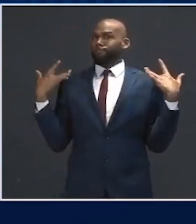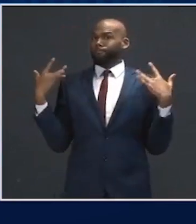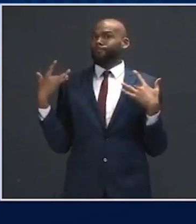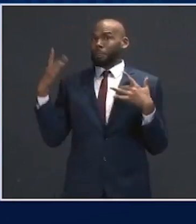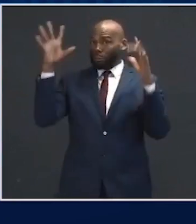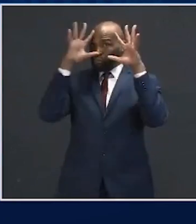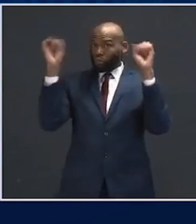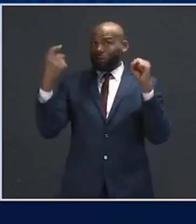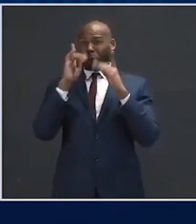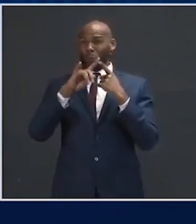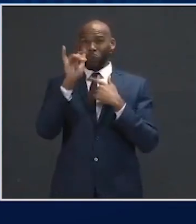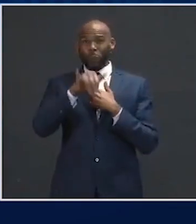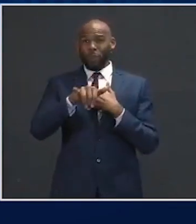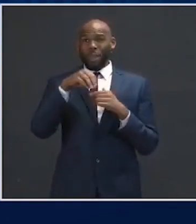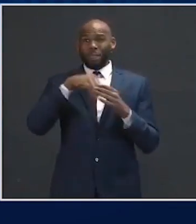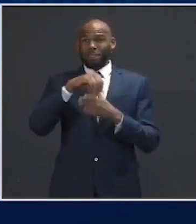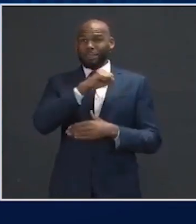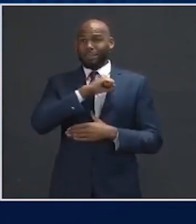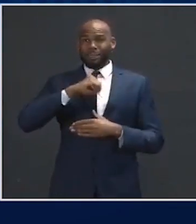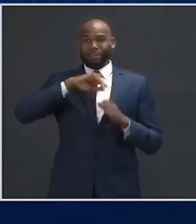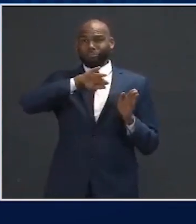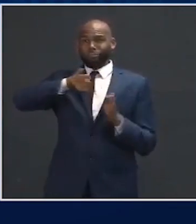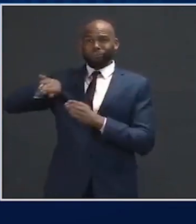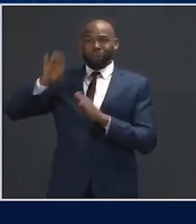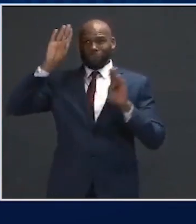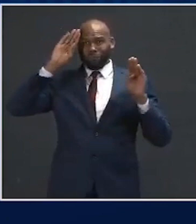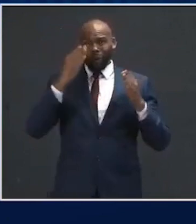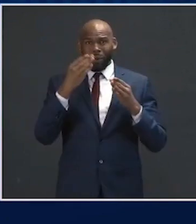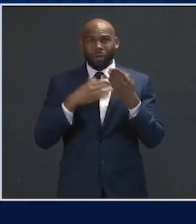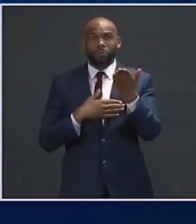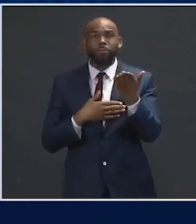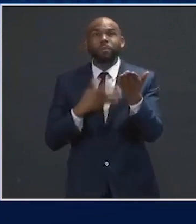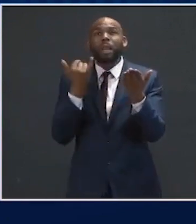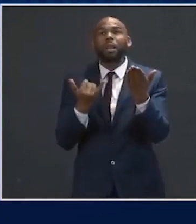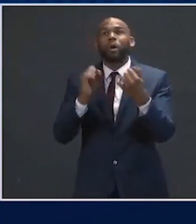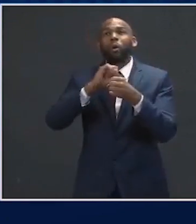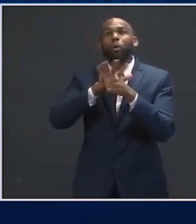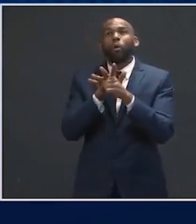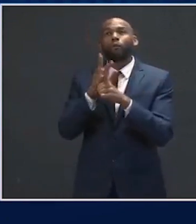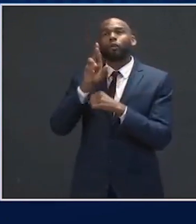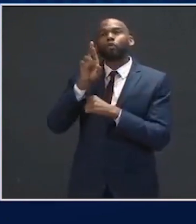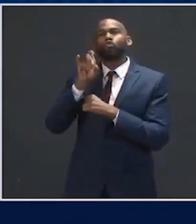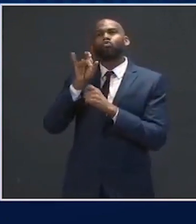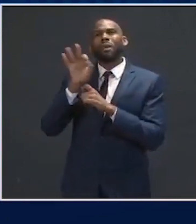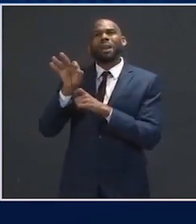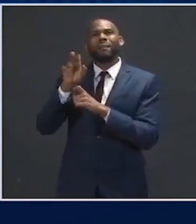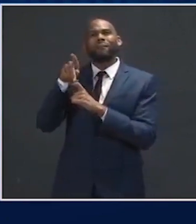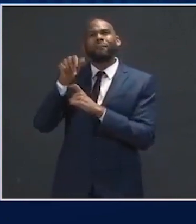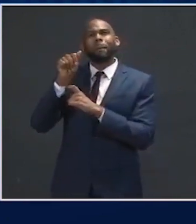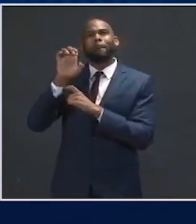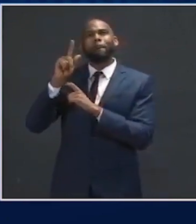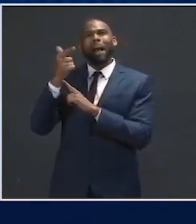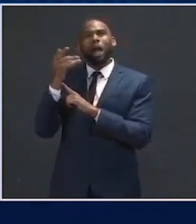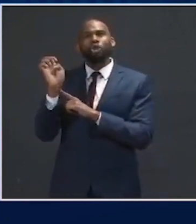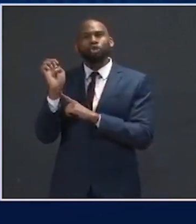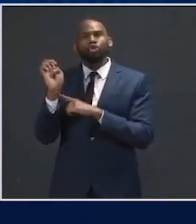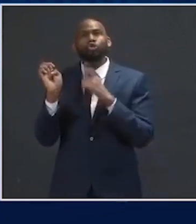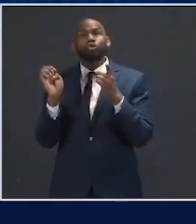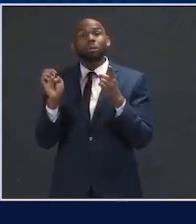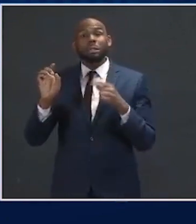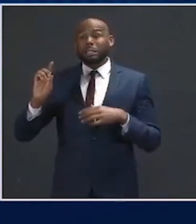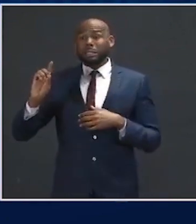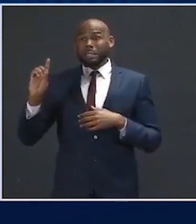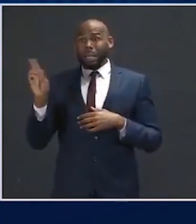it's doing exactly that. Let me ask you about the COVID relief package. Yesterday, the Ways and Means Committee